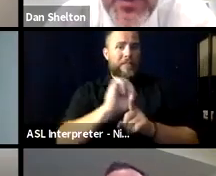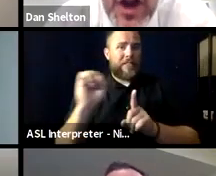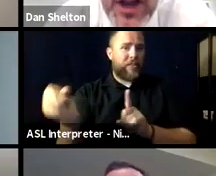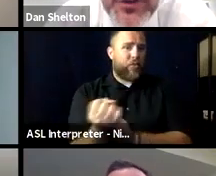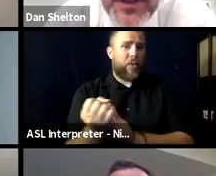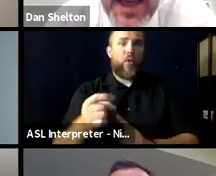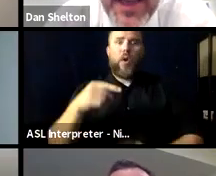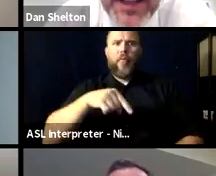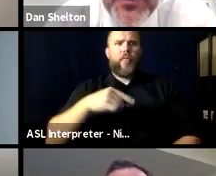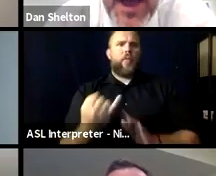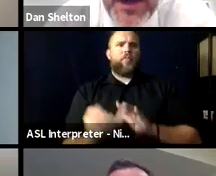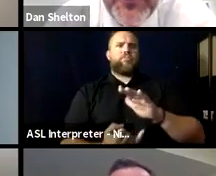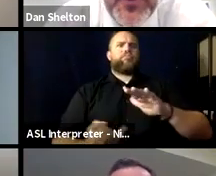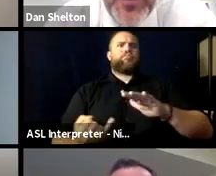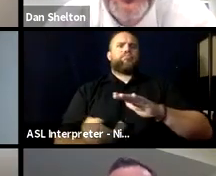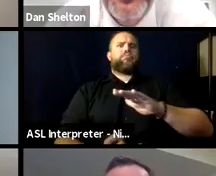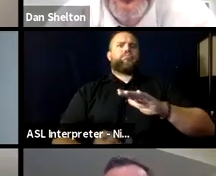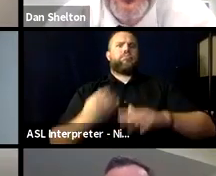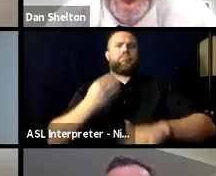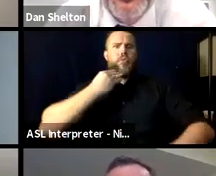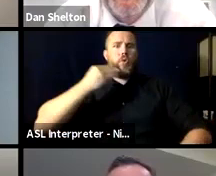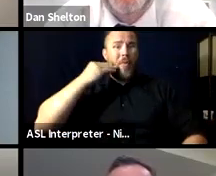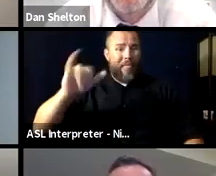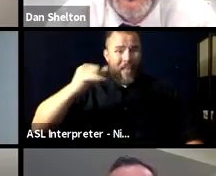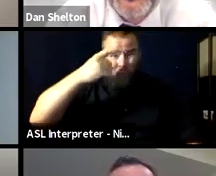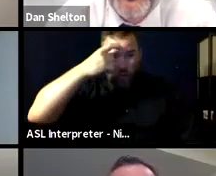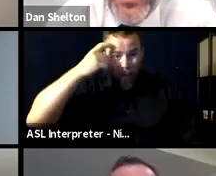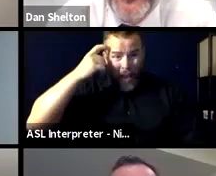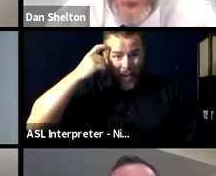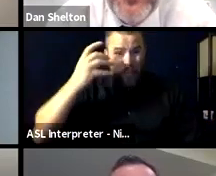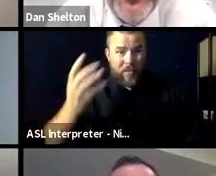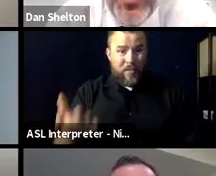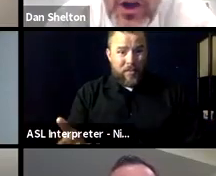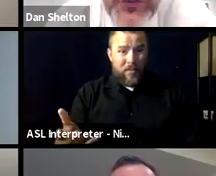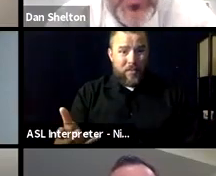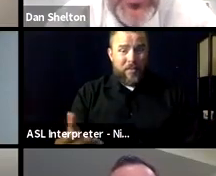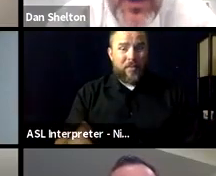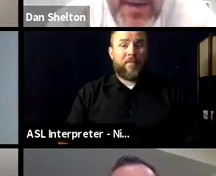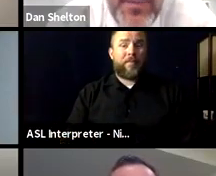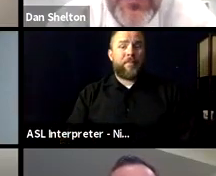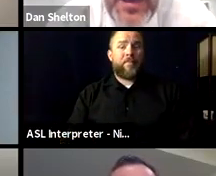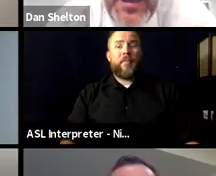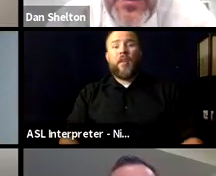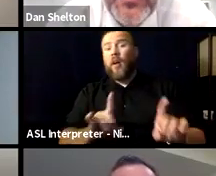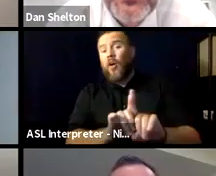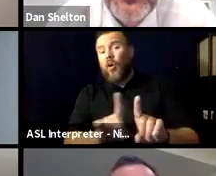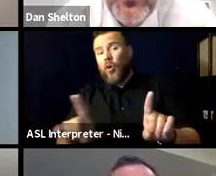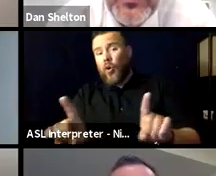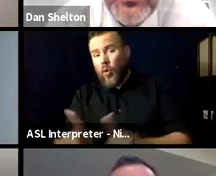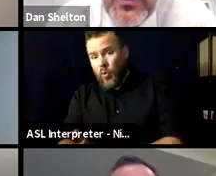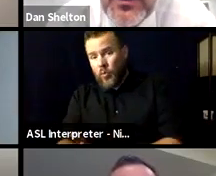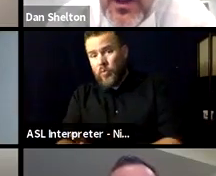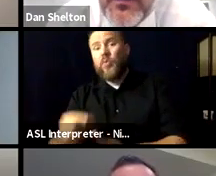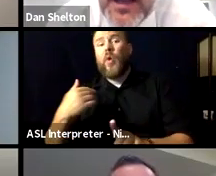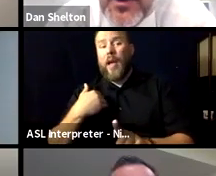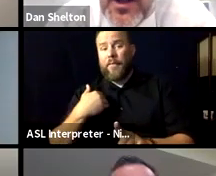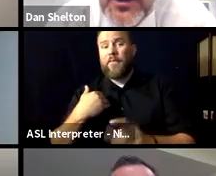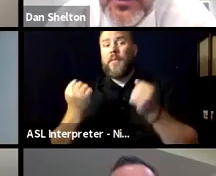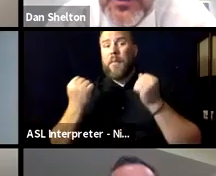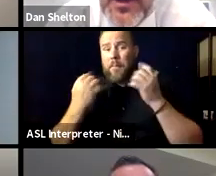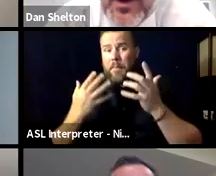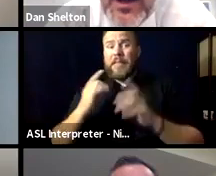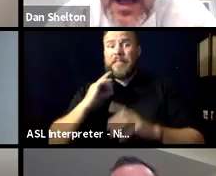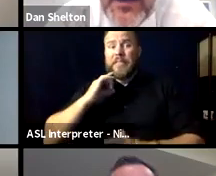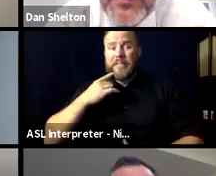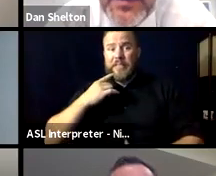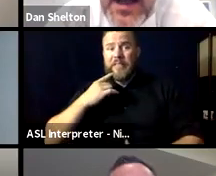all the time and they're not used to that, and that's traumatic for them. And then we also, on top of that, have some real social unrest in our